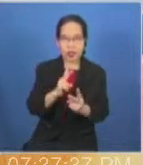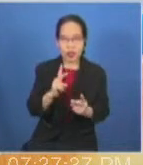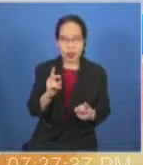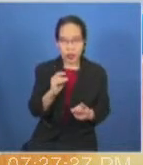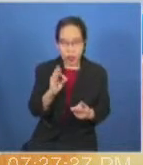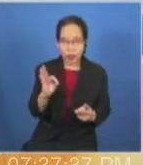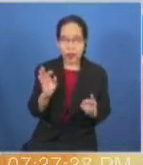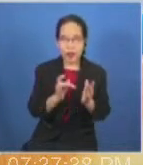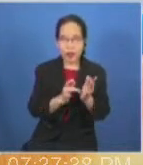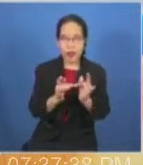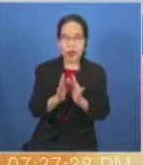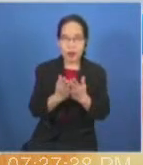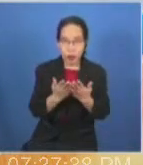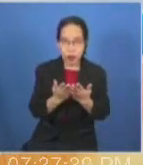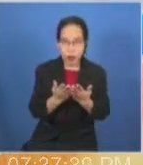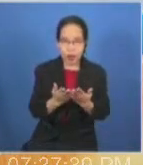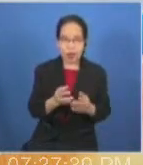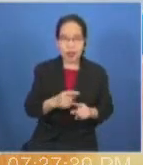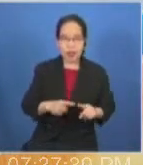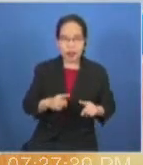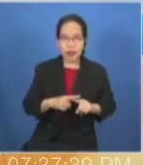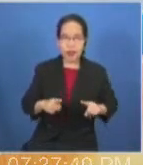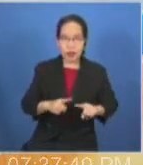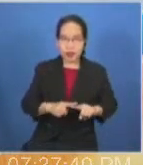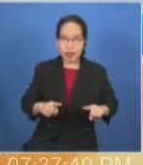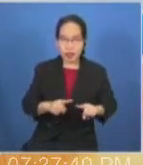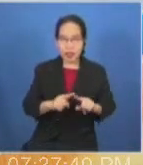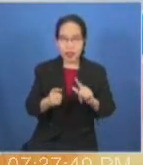the different versions of the Bible.